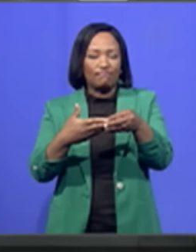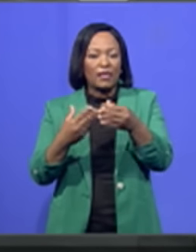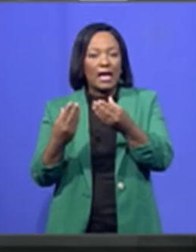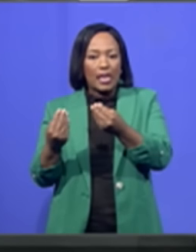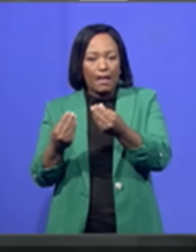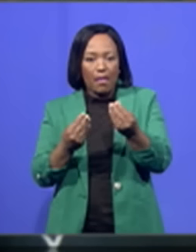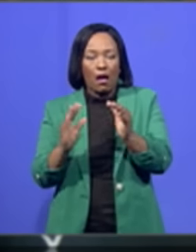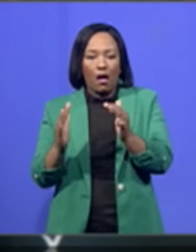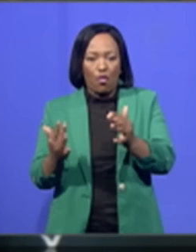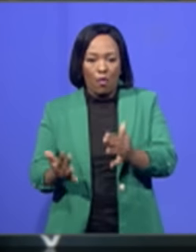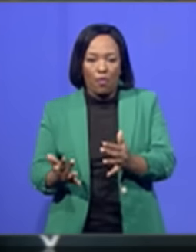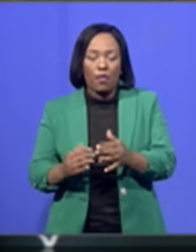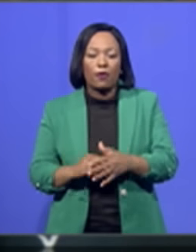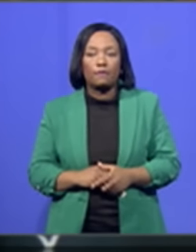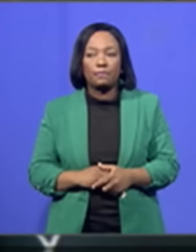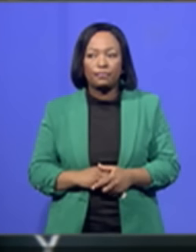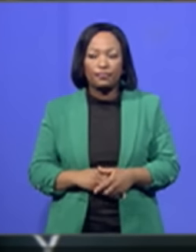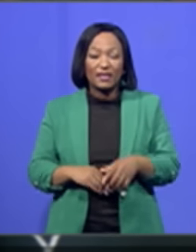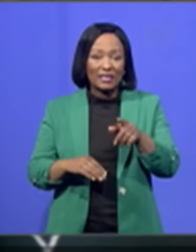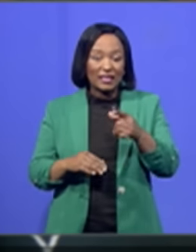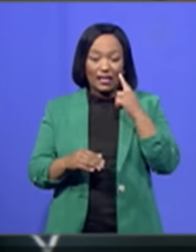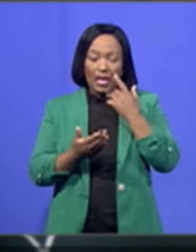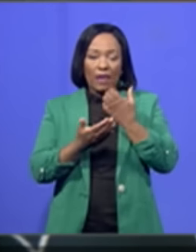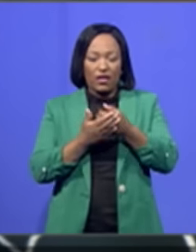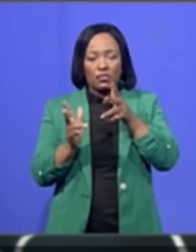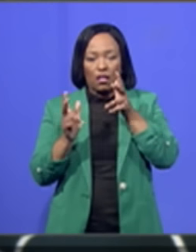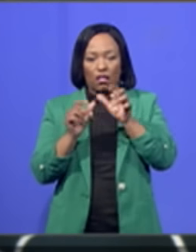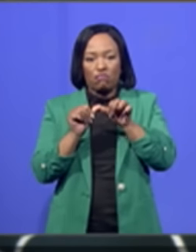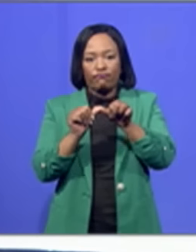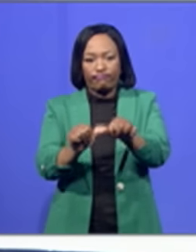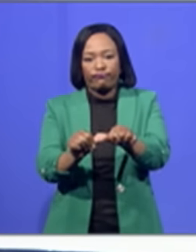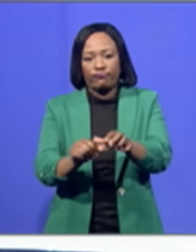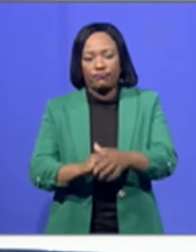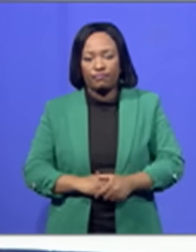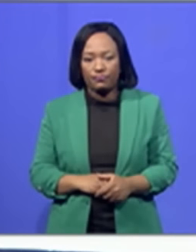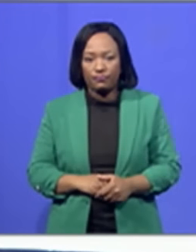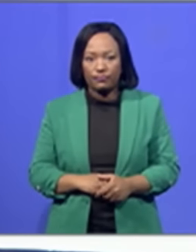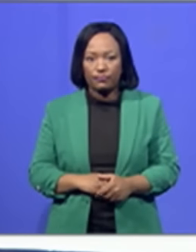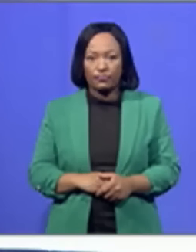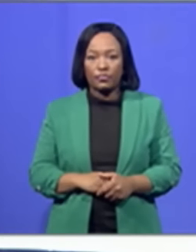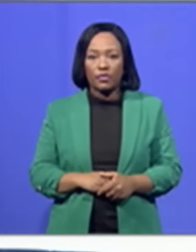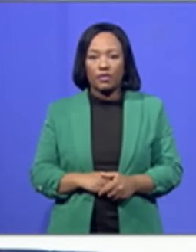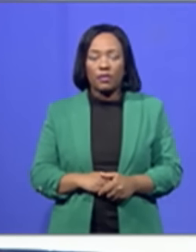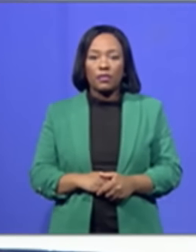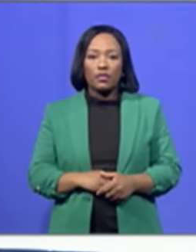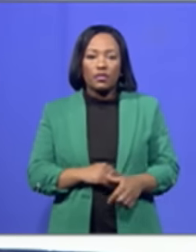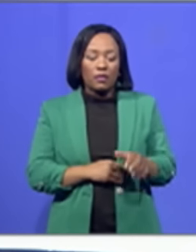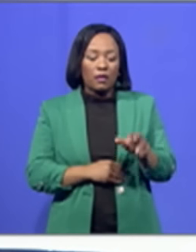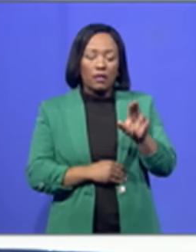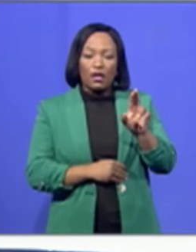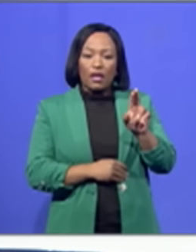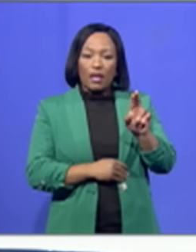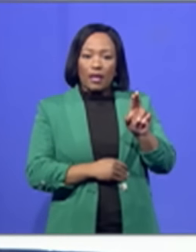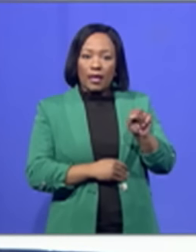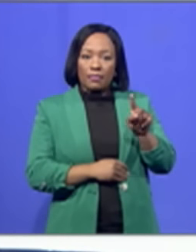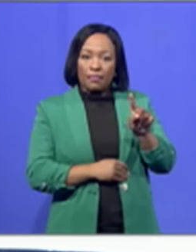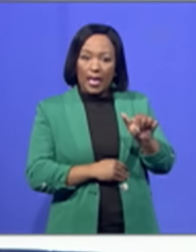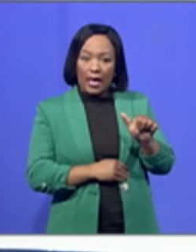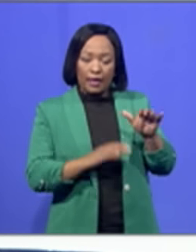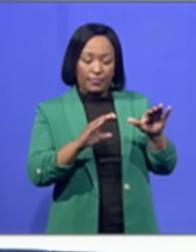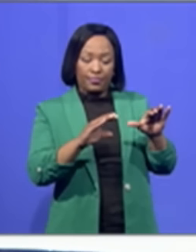need to do in the ground. Ditheeletšo di tšwela pele. lekala la botšhotšhisi wa bosetšhaba goba NPA